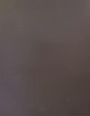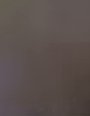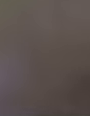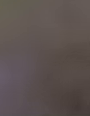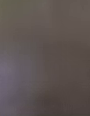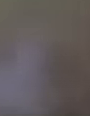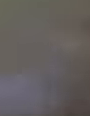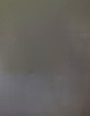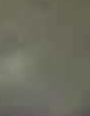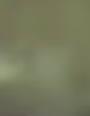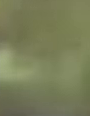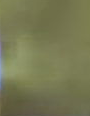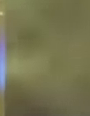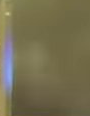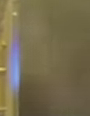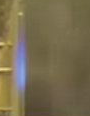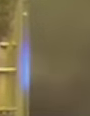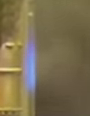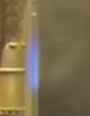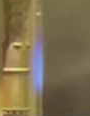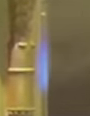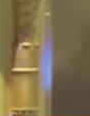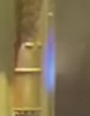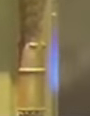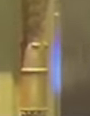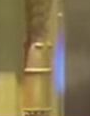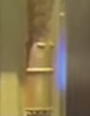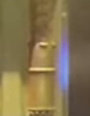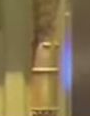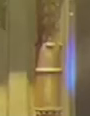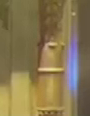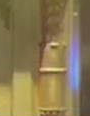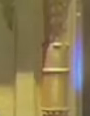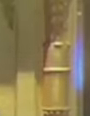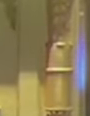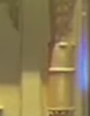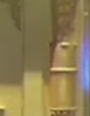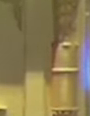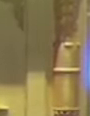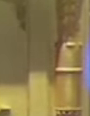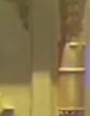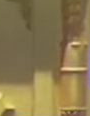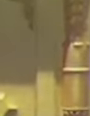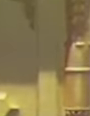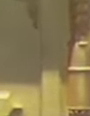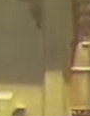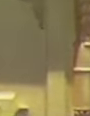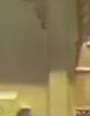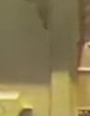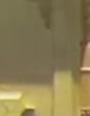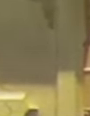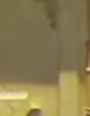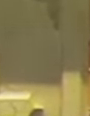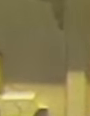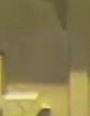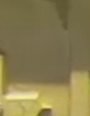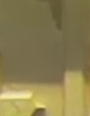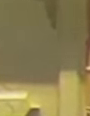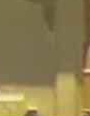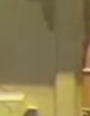already speaking to you that he has been calling you through dreams, through